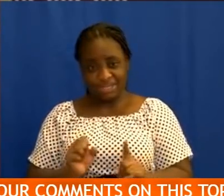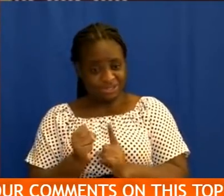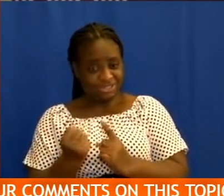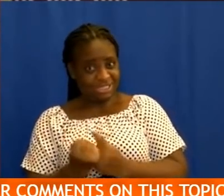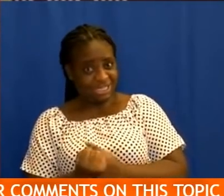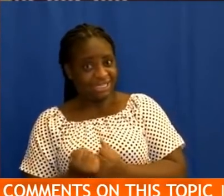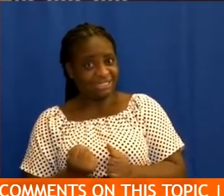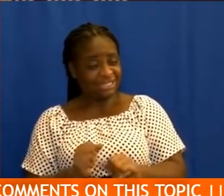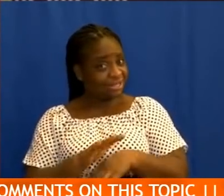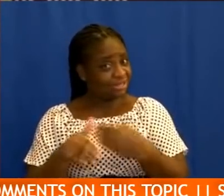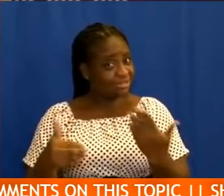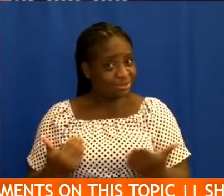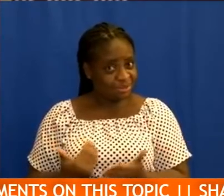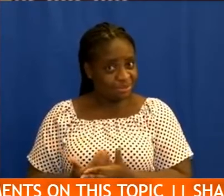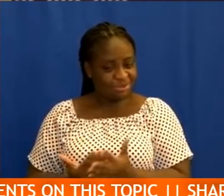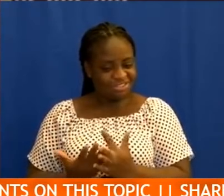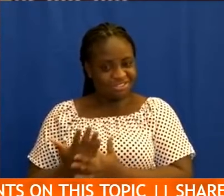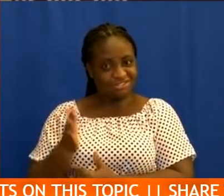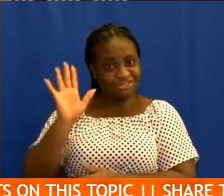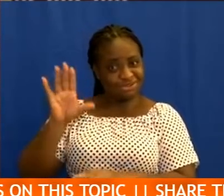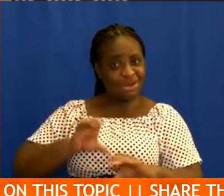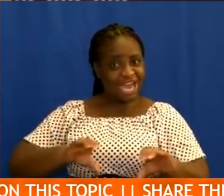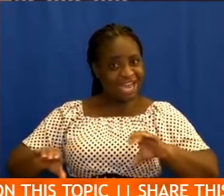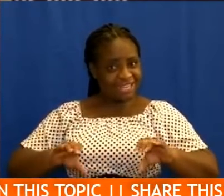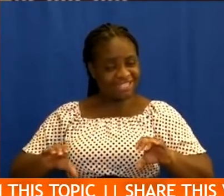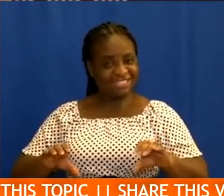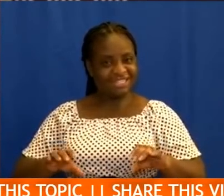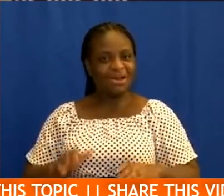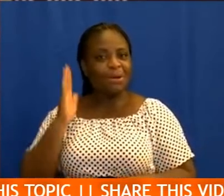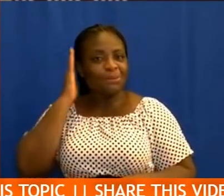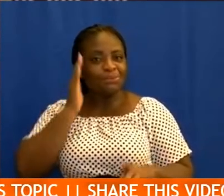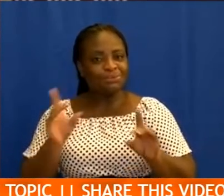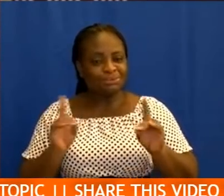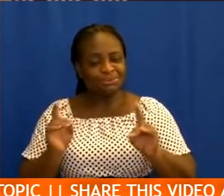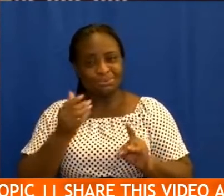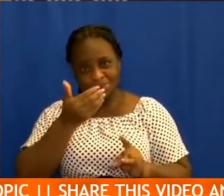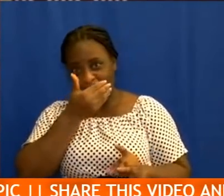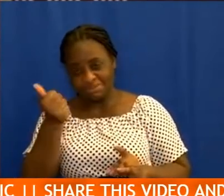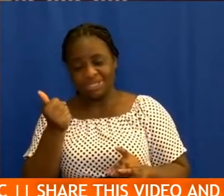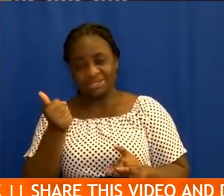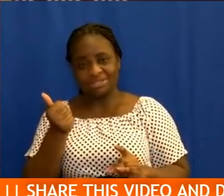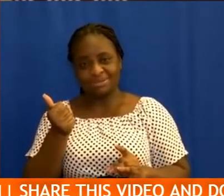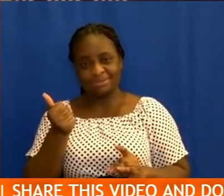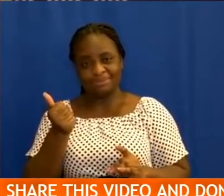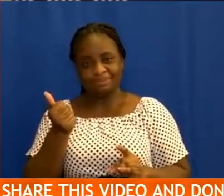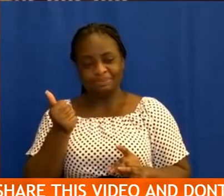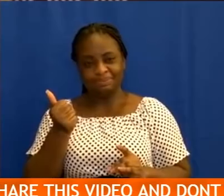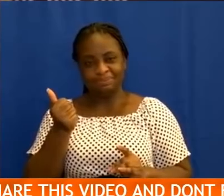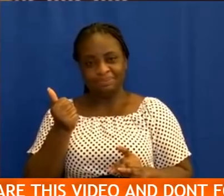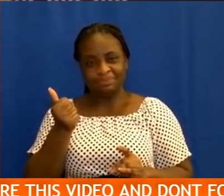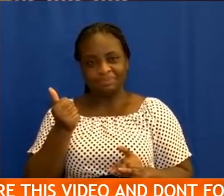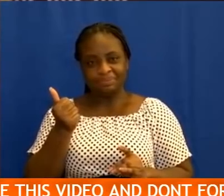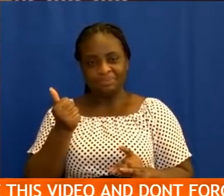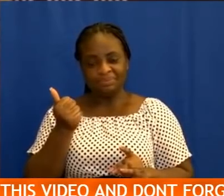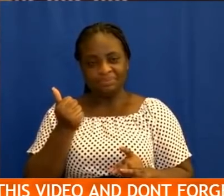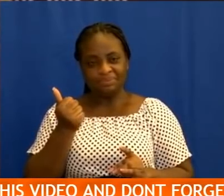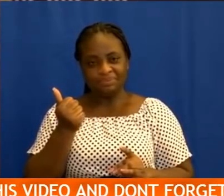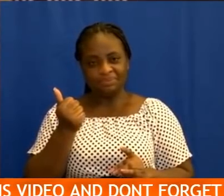and society as a whole, through your actions, that you will do your part as well.